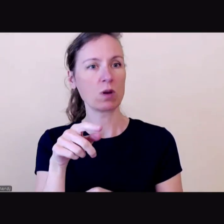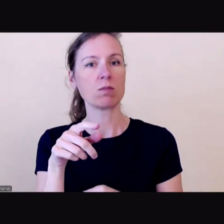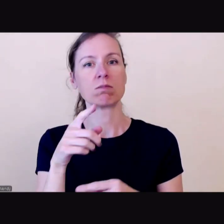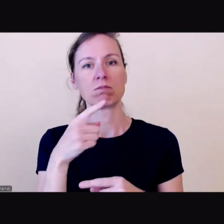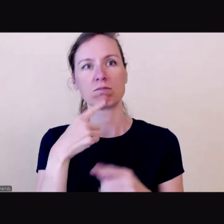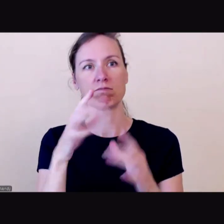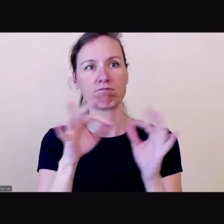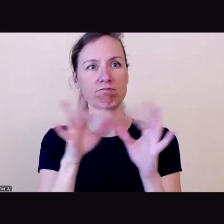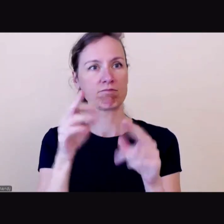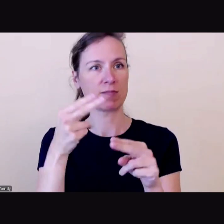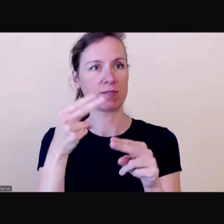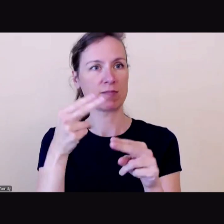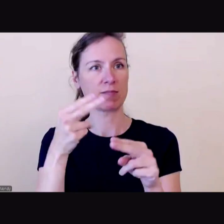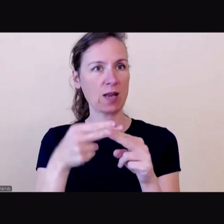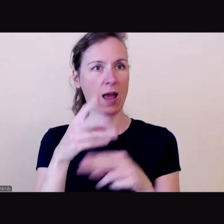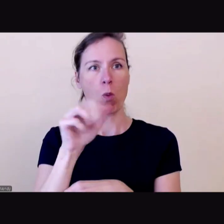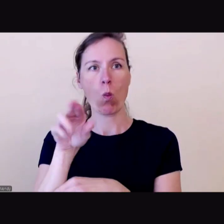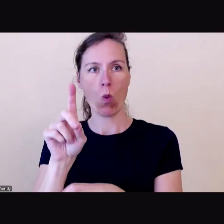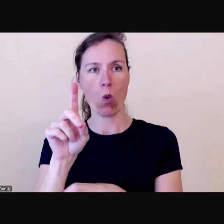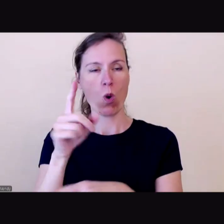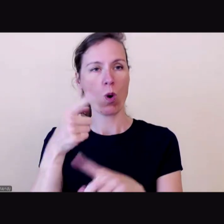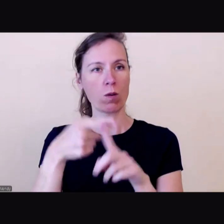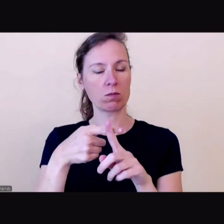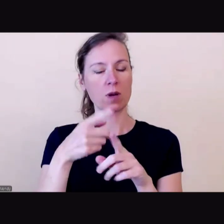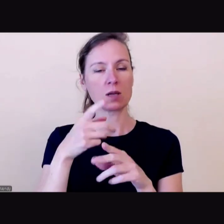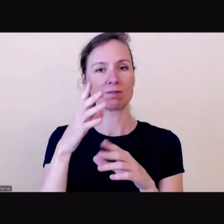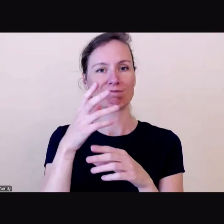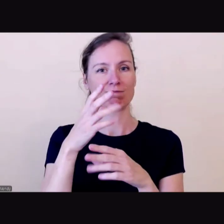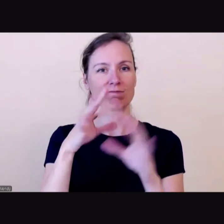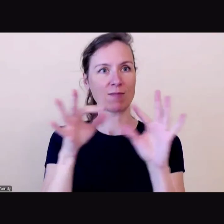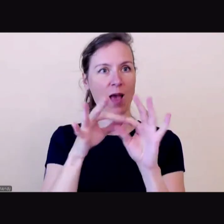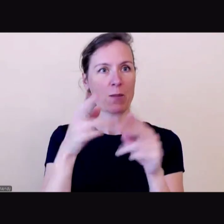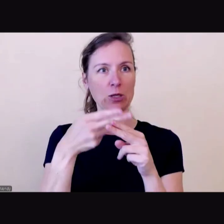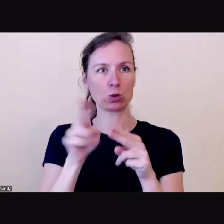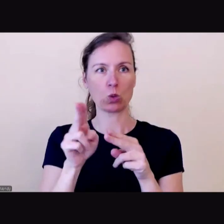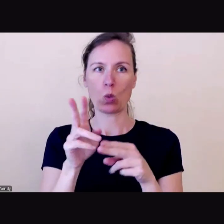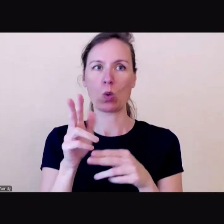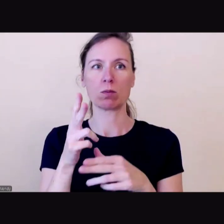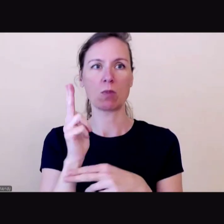and keep your comment to 3 minutes.